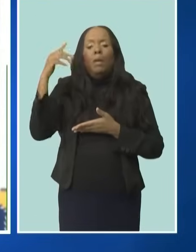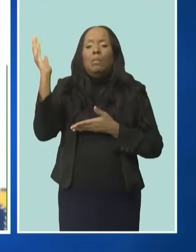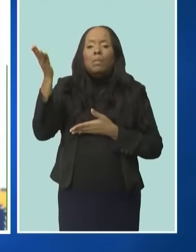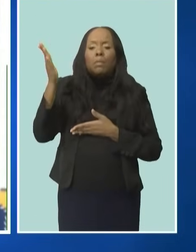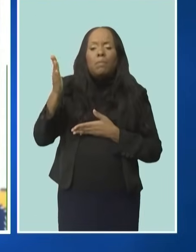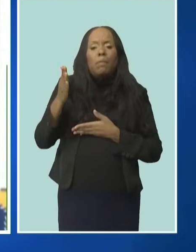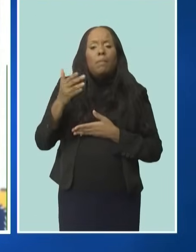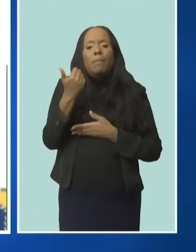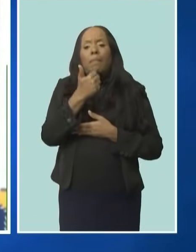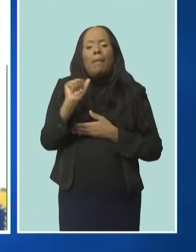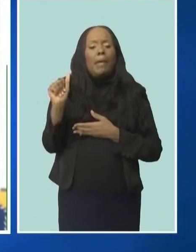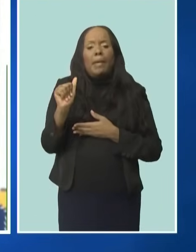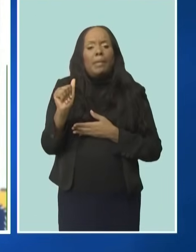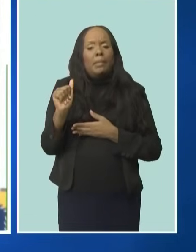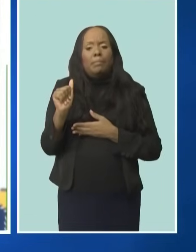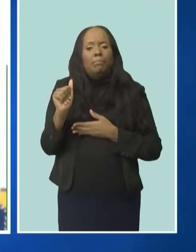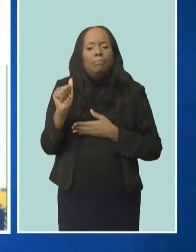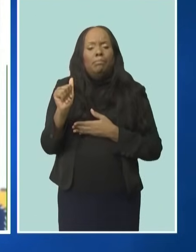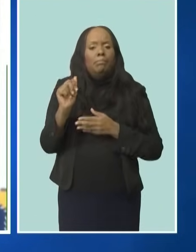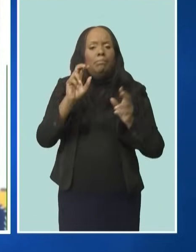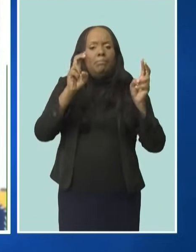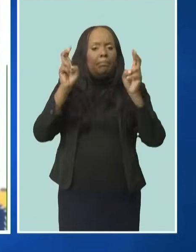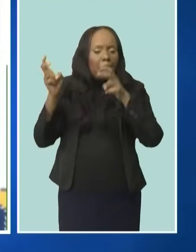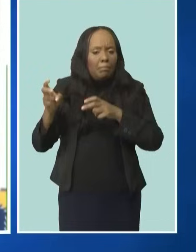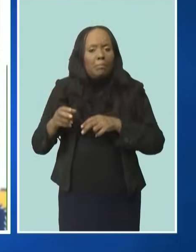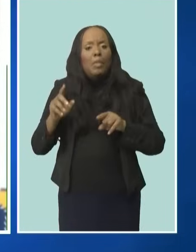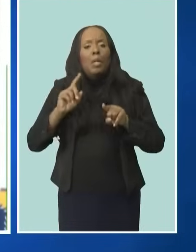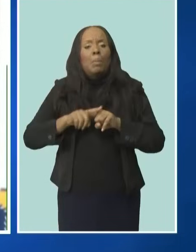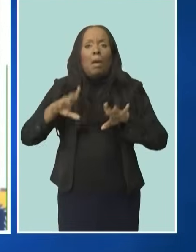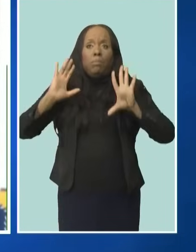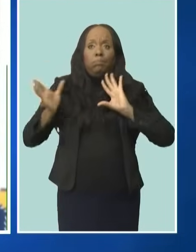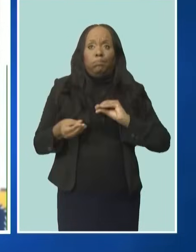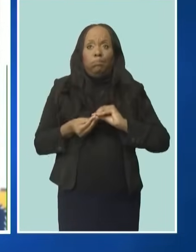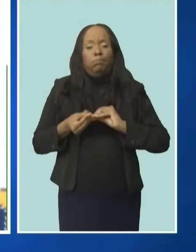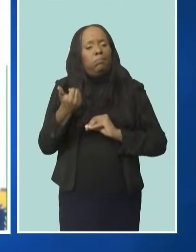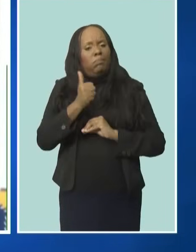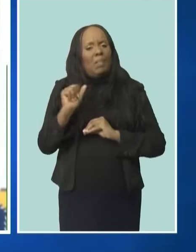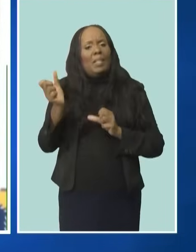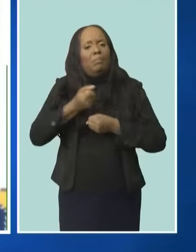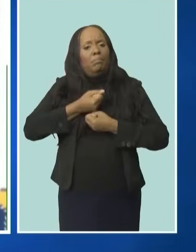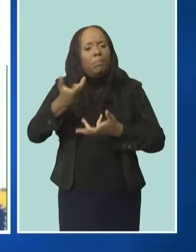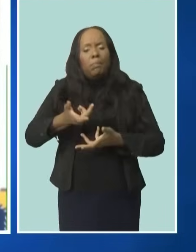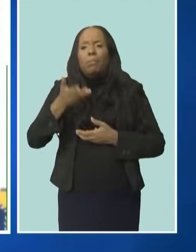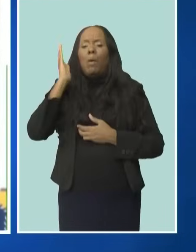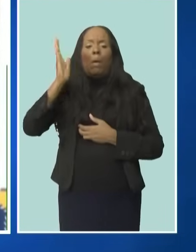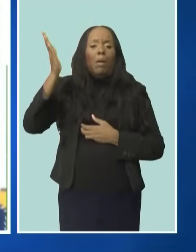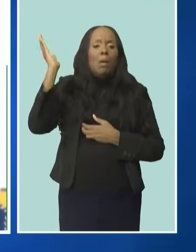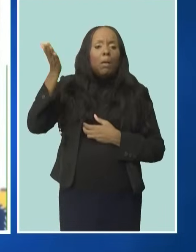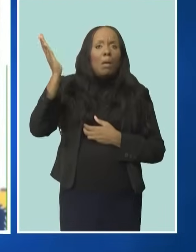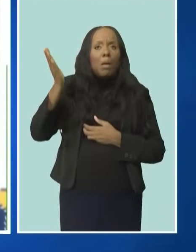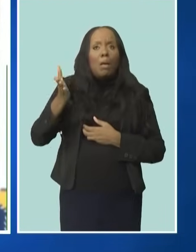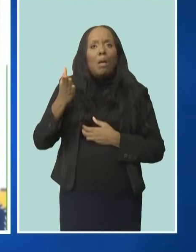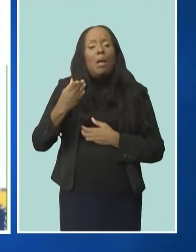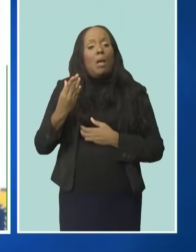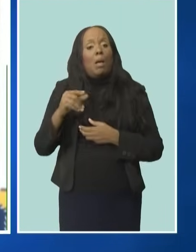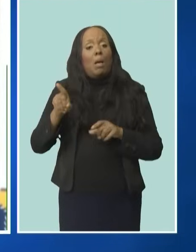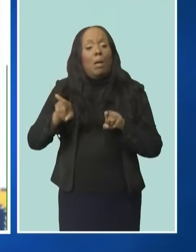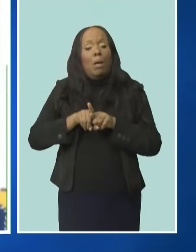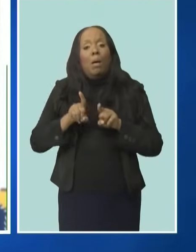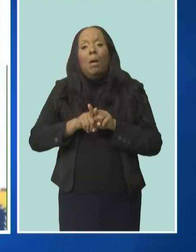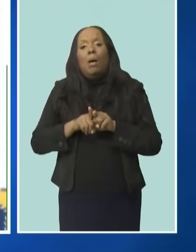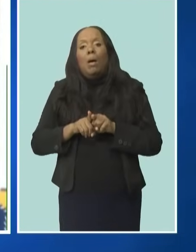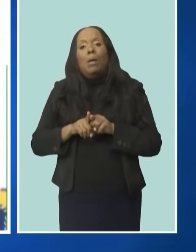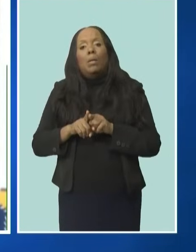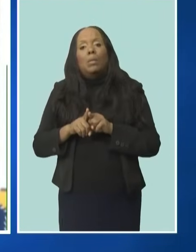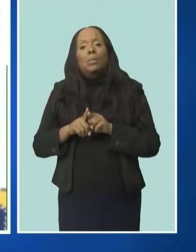but equally to the overall contribution that the honourable member will make to the children of this country,